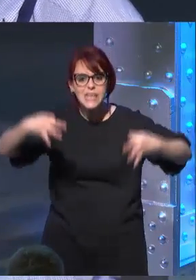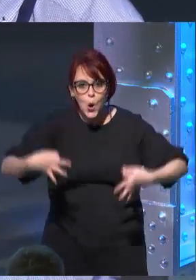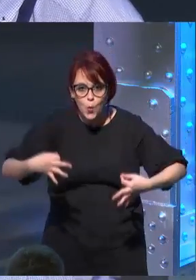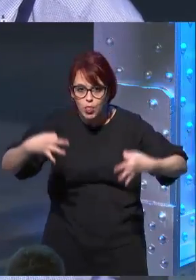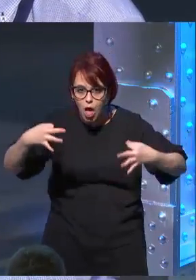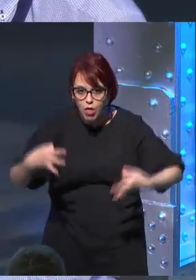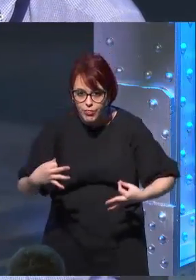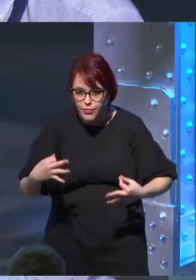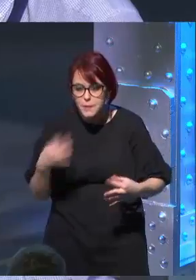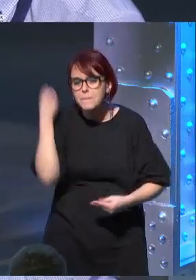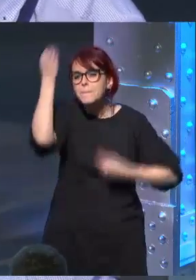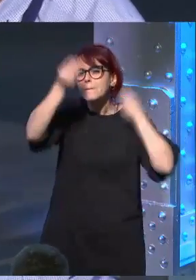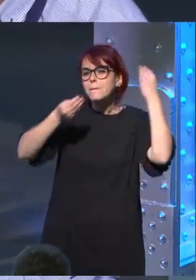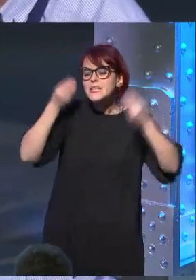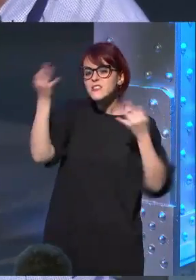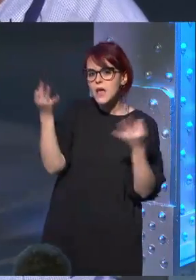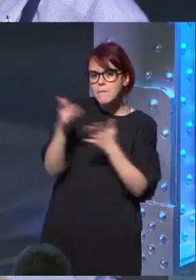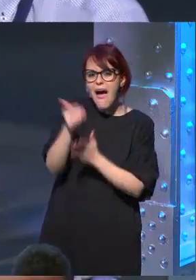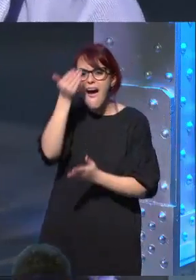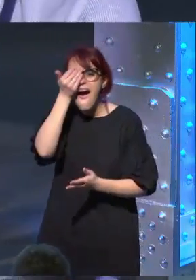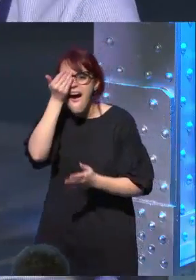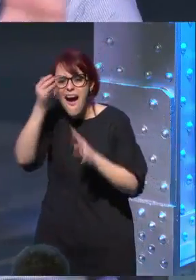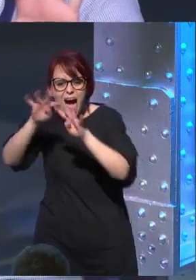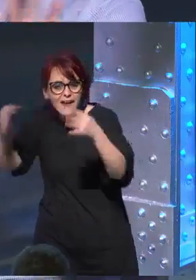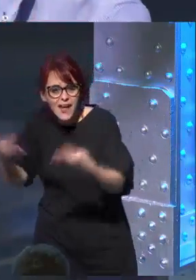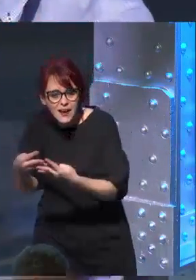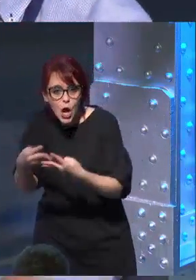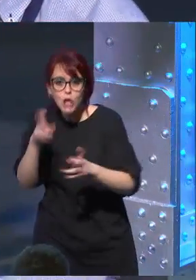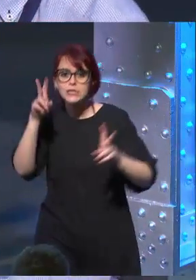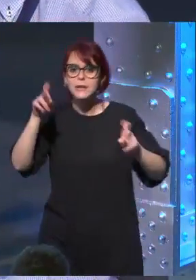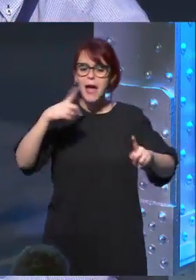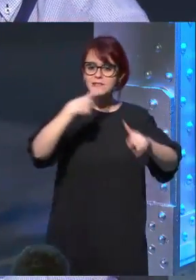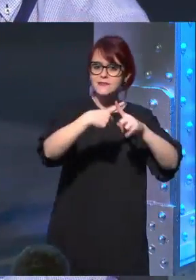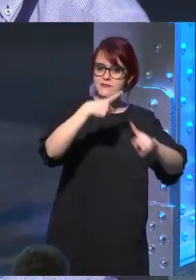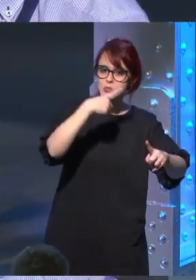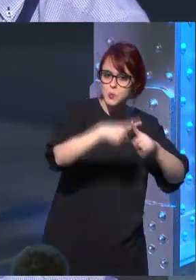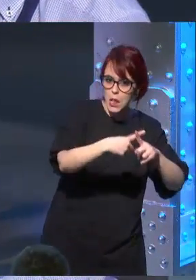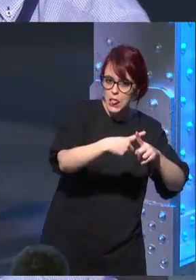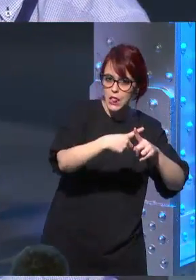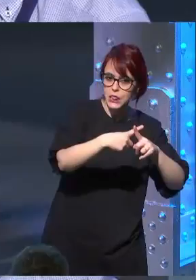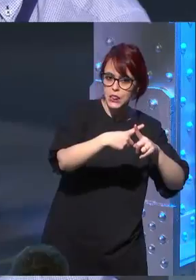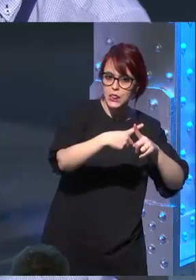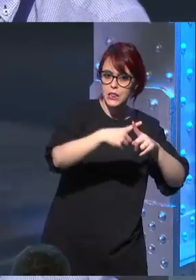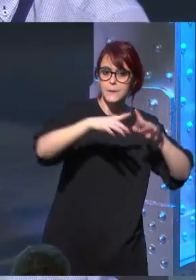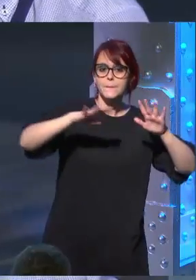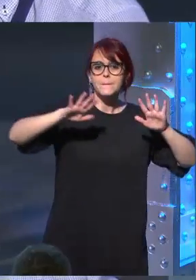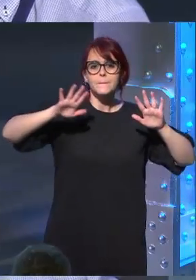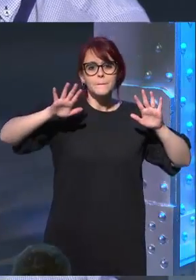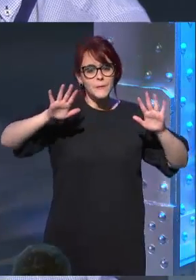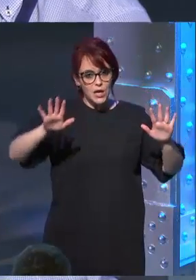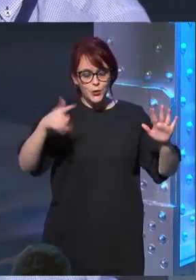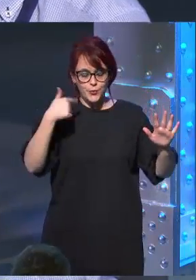when I asked them about safety, what do they think? And some of them told me hackers. In terms of, they spoke